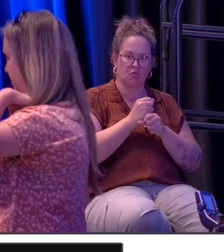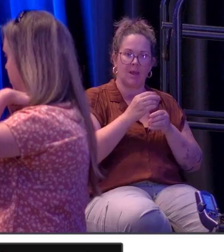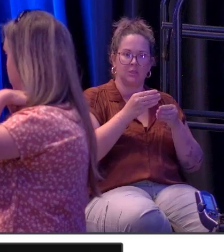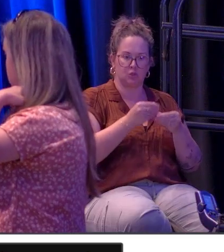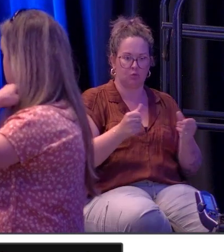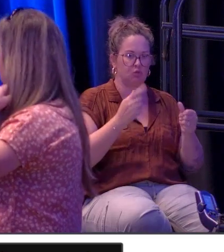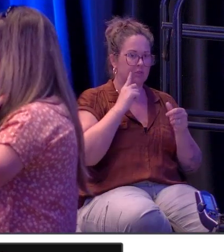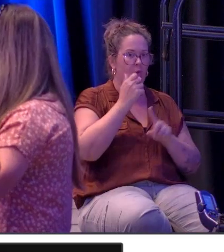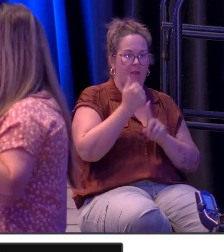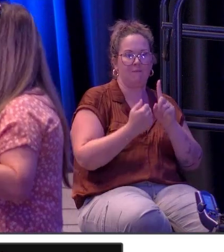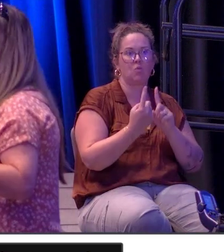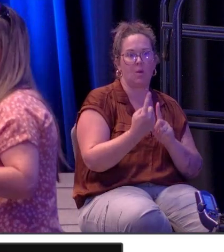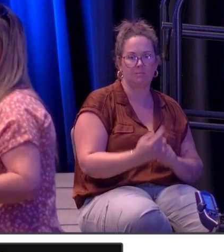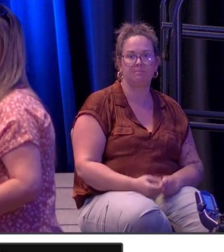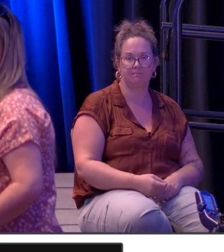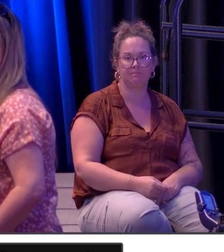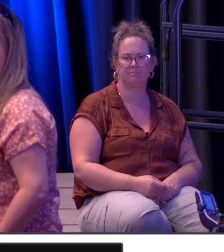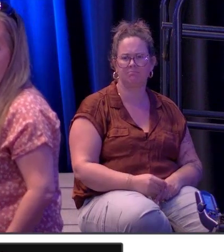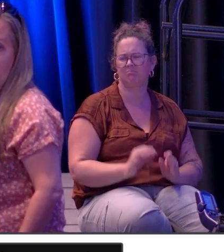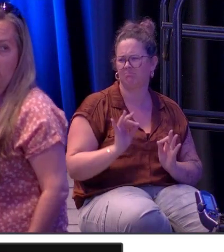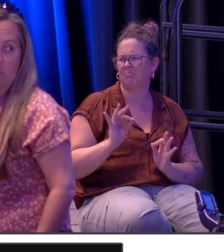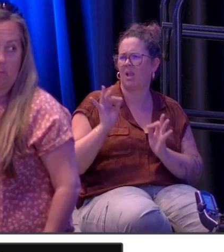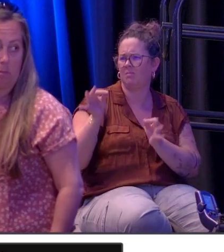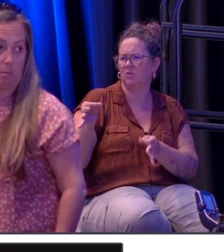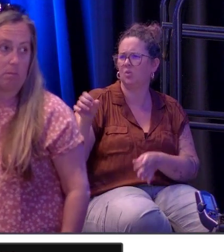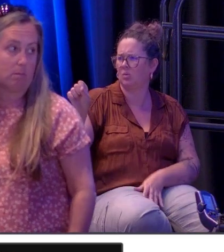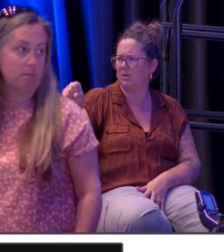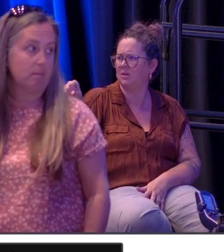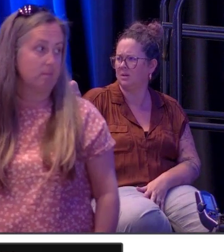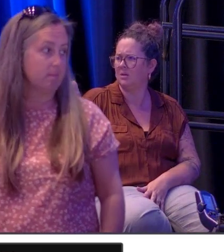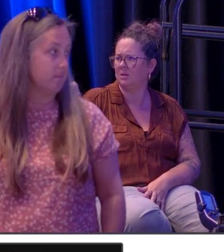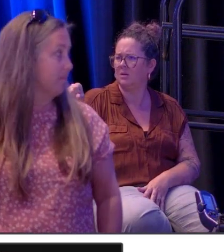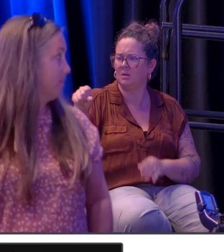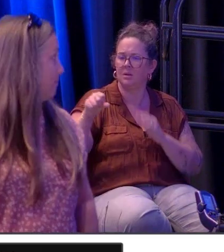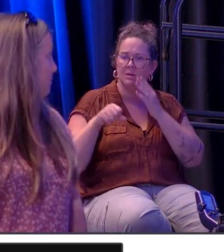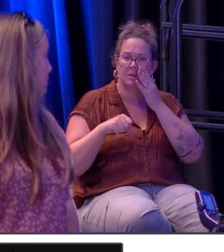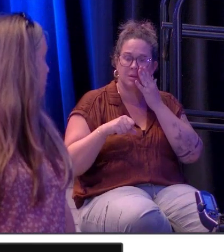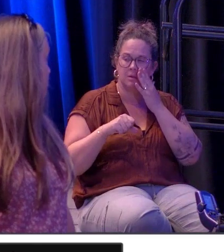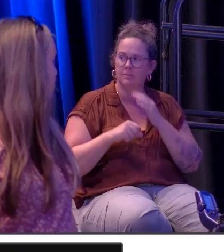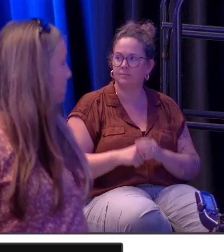all. Absolutely. We need to,